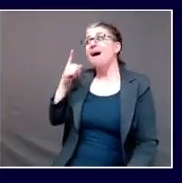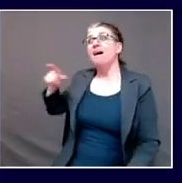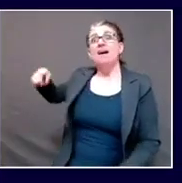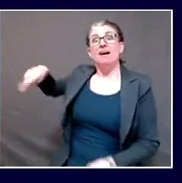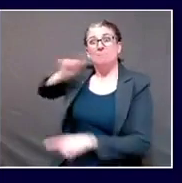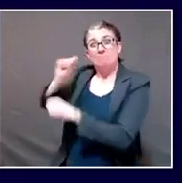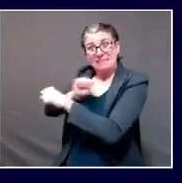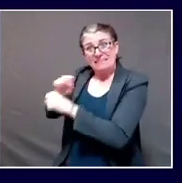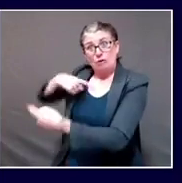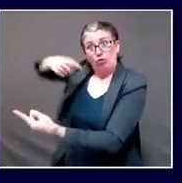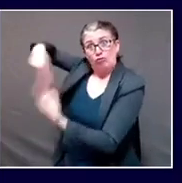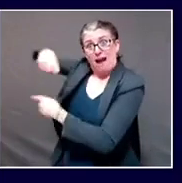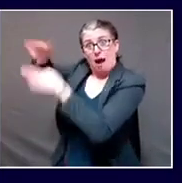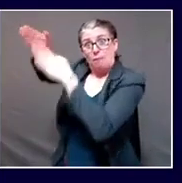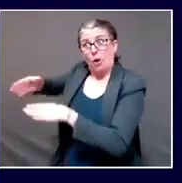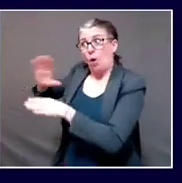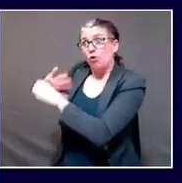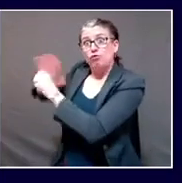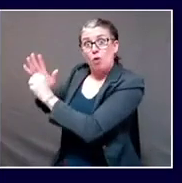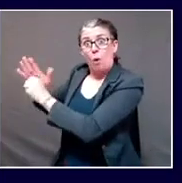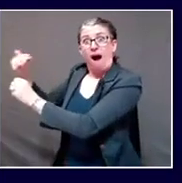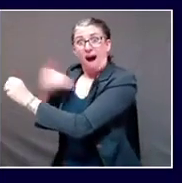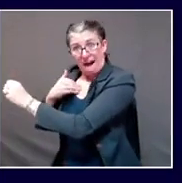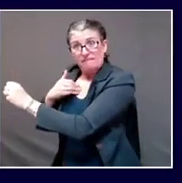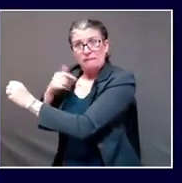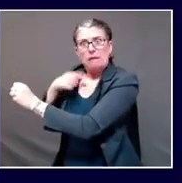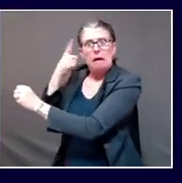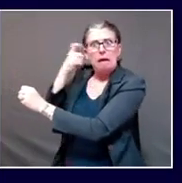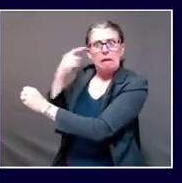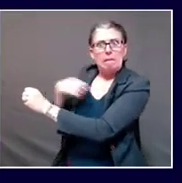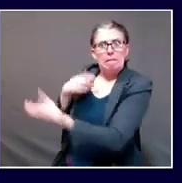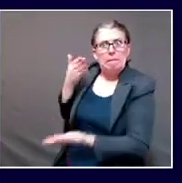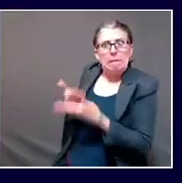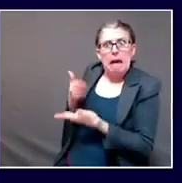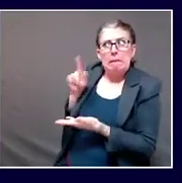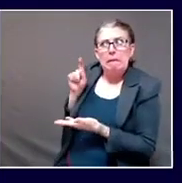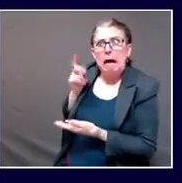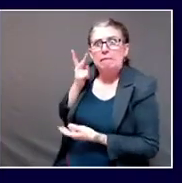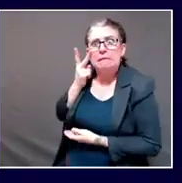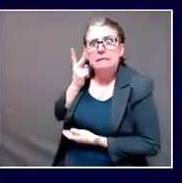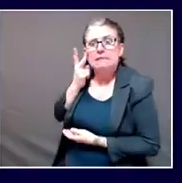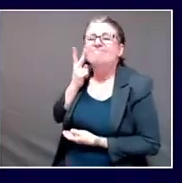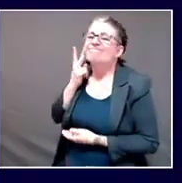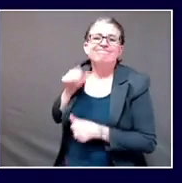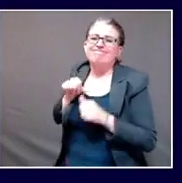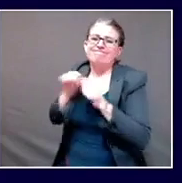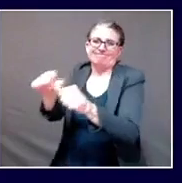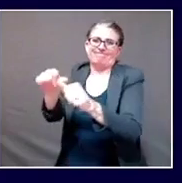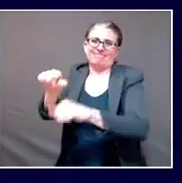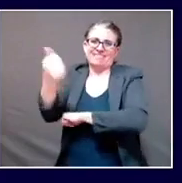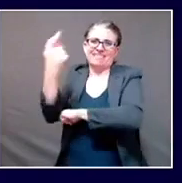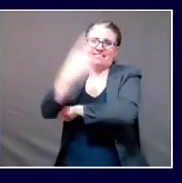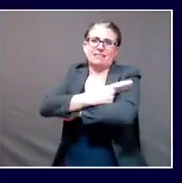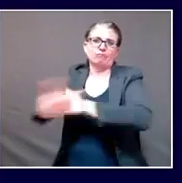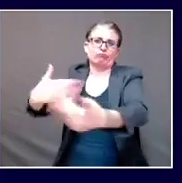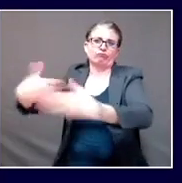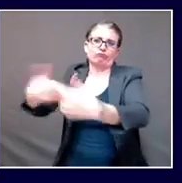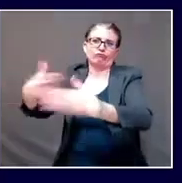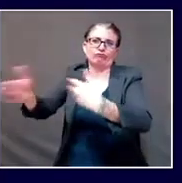And finally, before I turn things over to Governor Mills, a brief update on where we stand with respect to vaccinations.